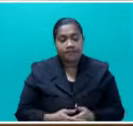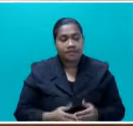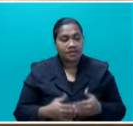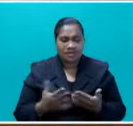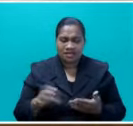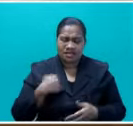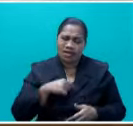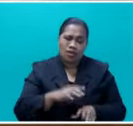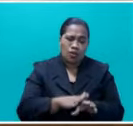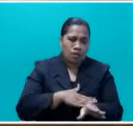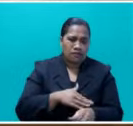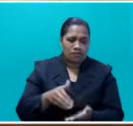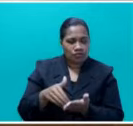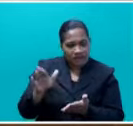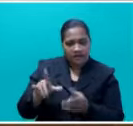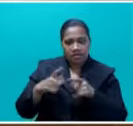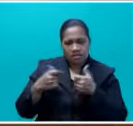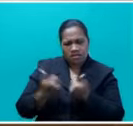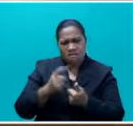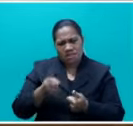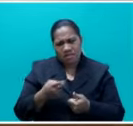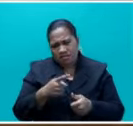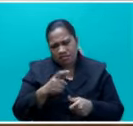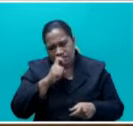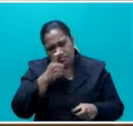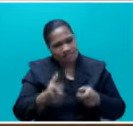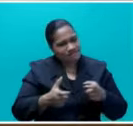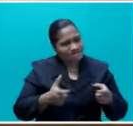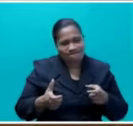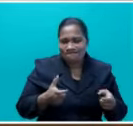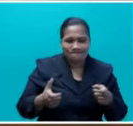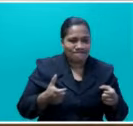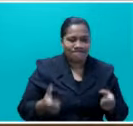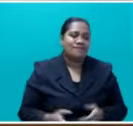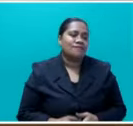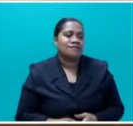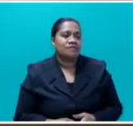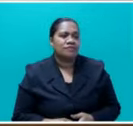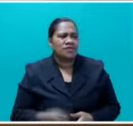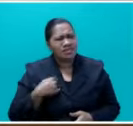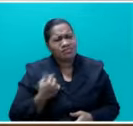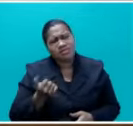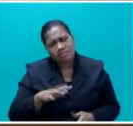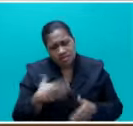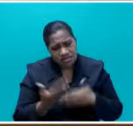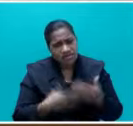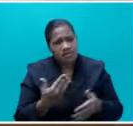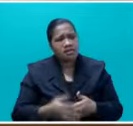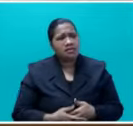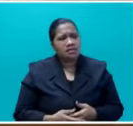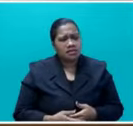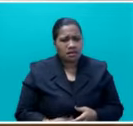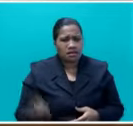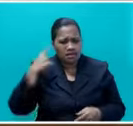to ratify this agreement, but it was outside of our control. I hope. I've just explained that to Mr. Nawekula. It went through this year